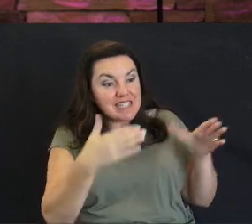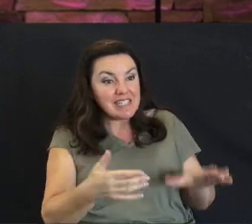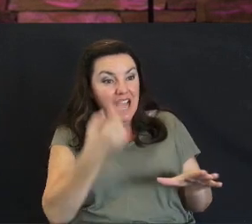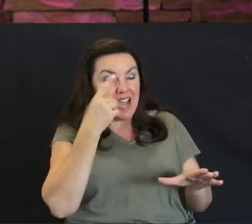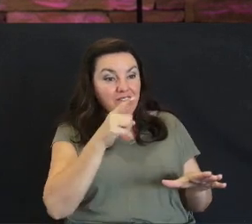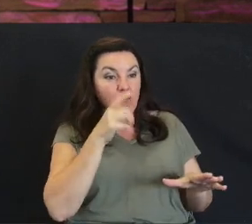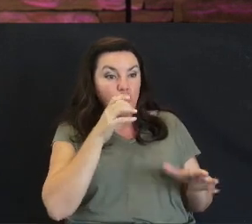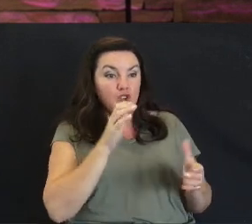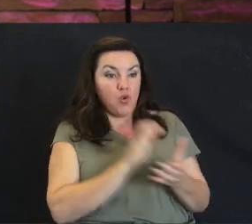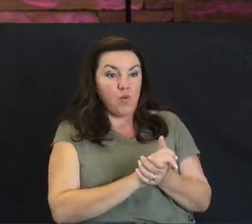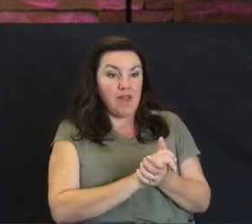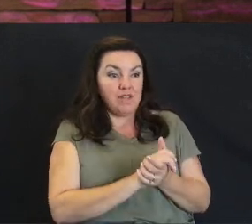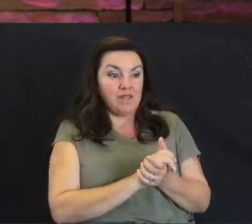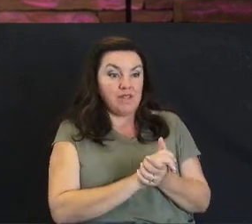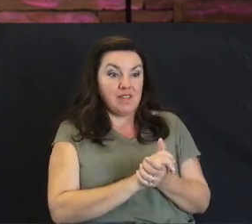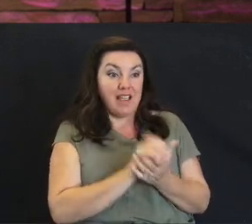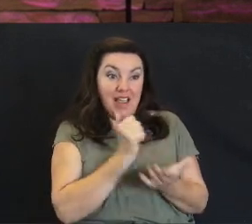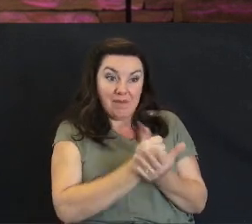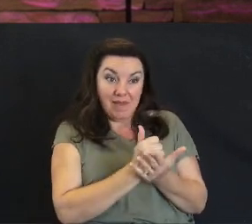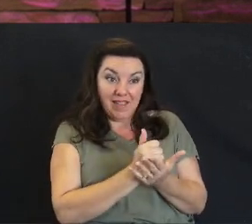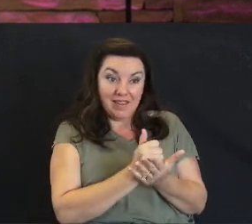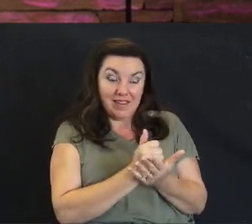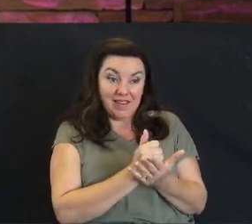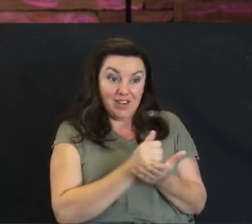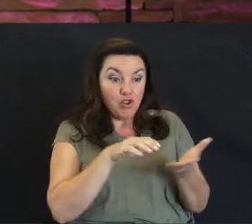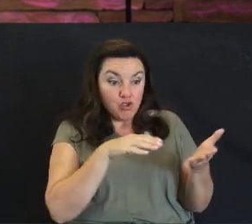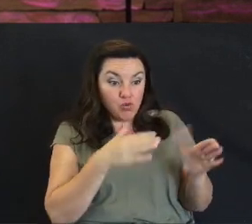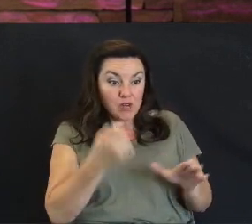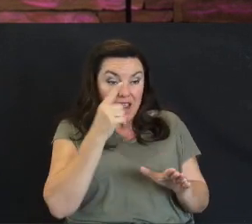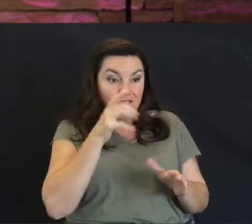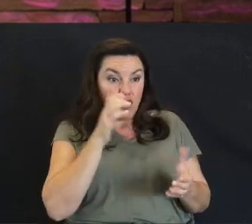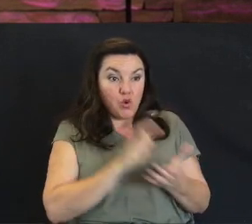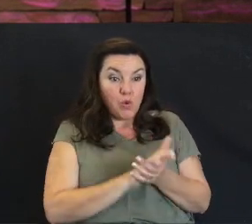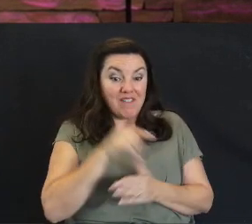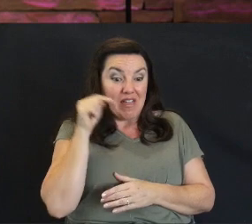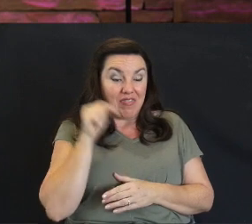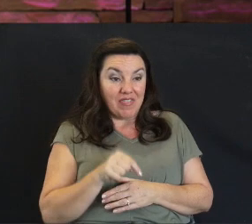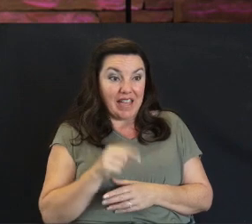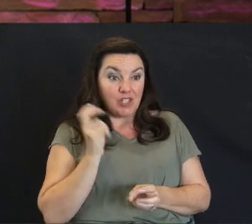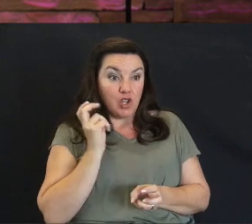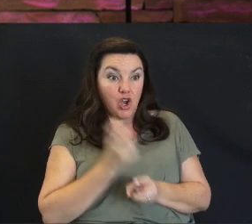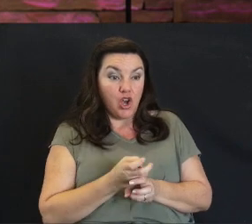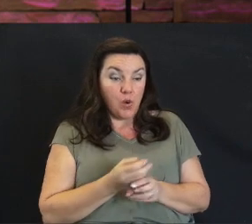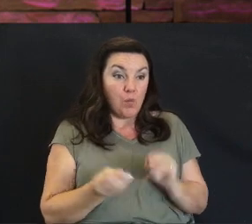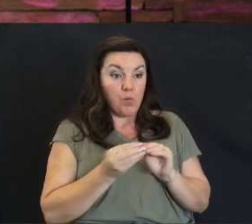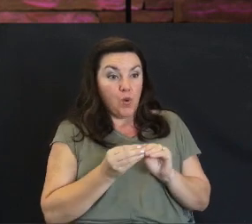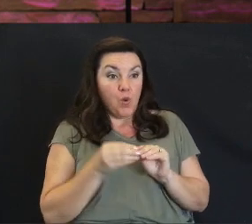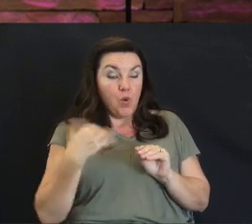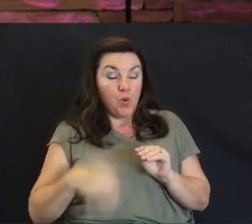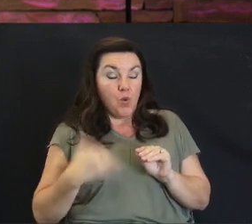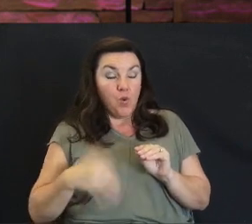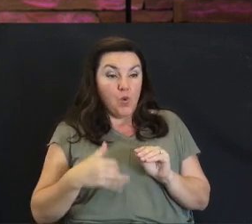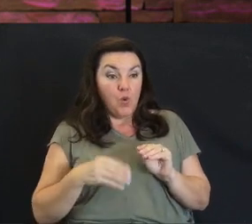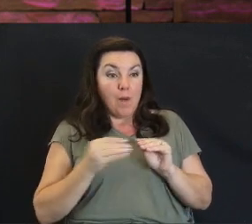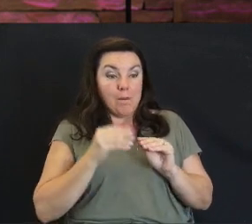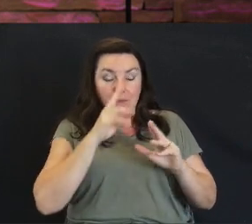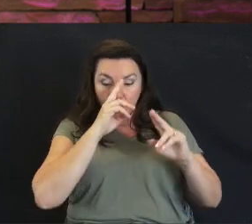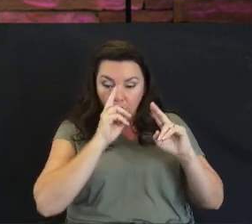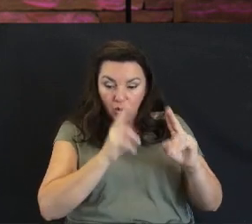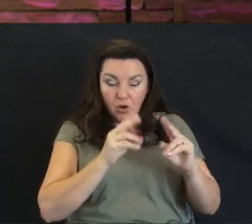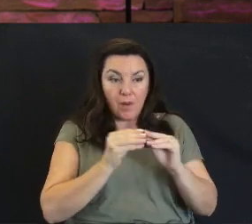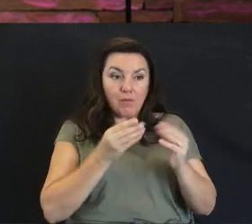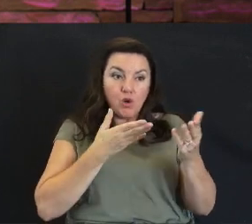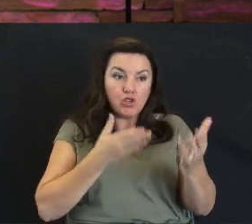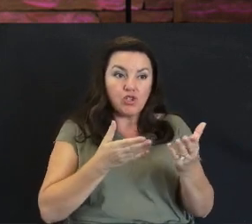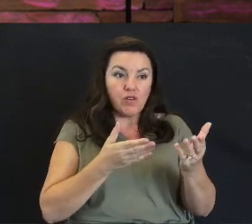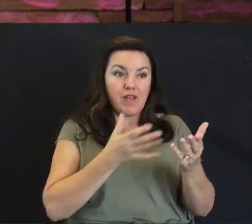are called To die for your wife Again I would argue This is a greater A call to greater humility Greater servanthood